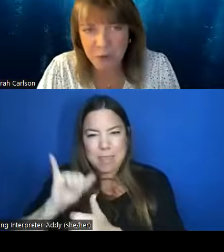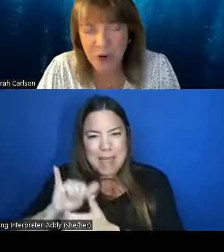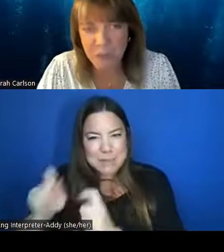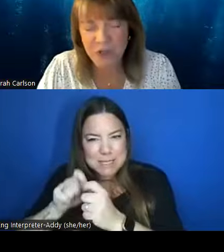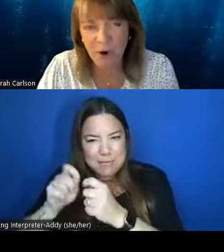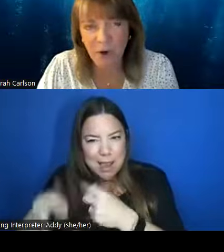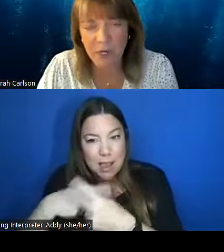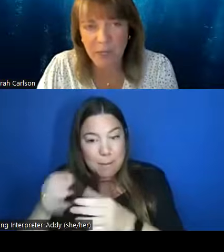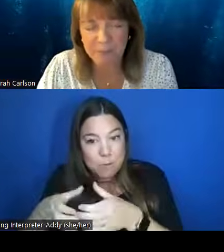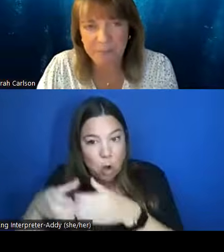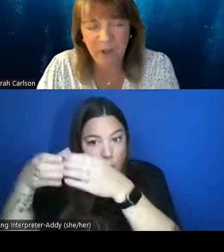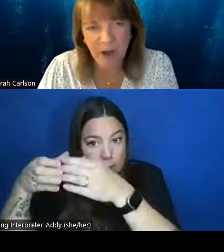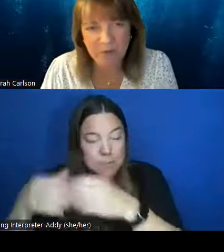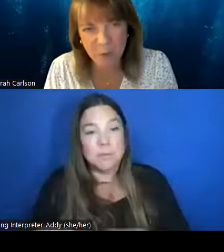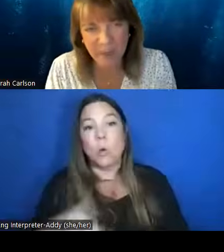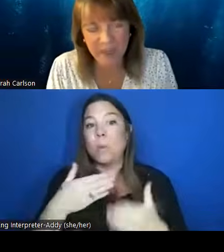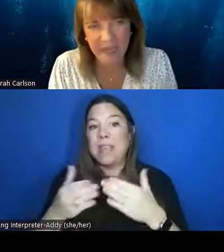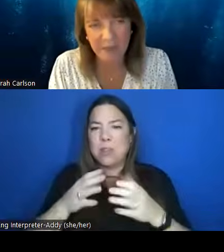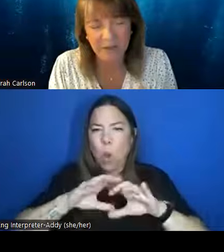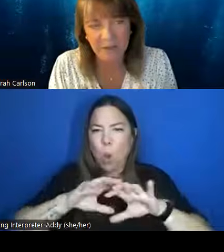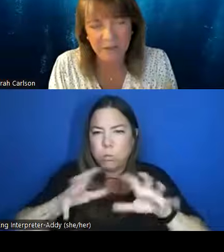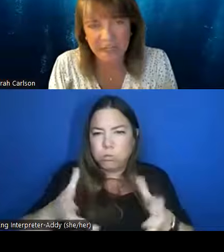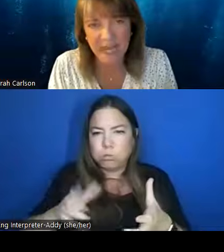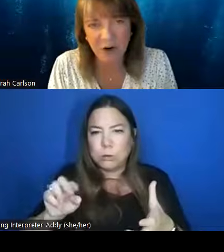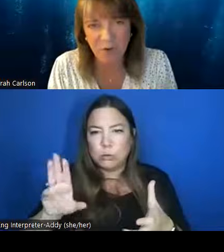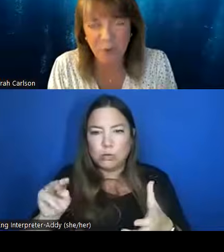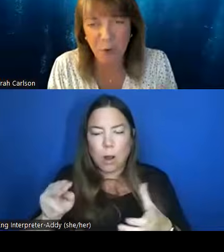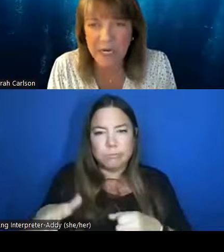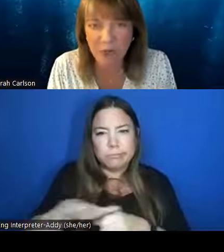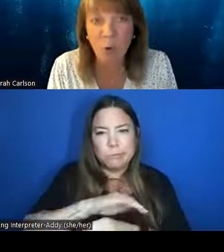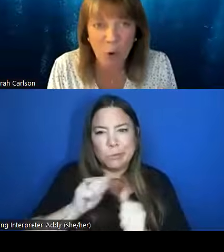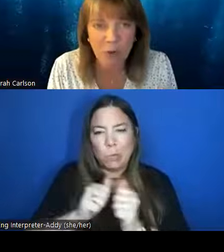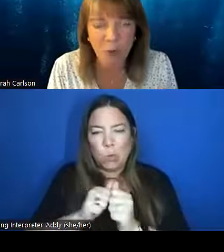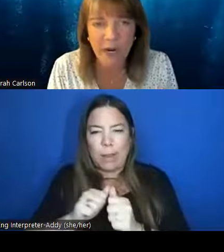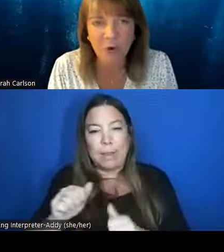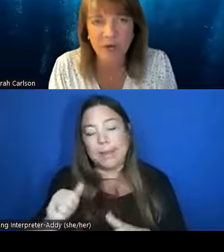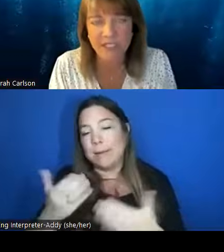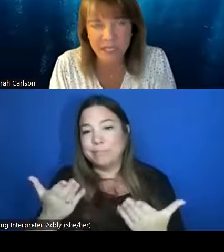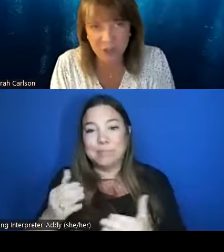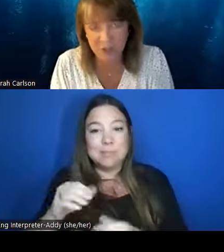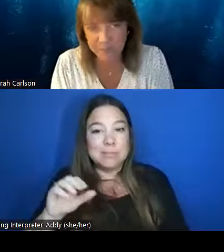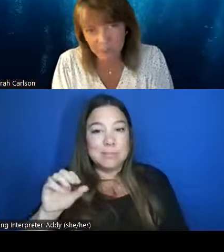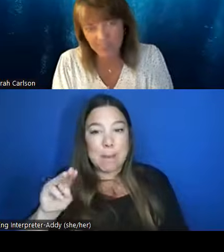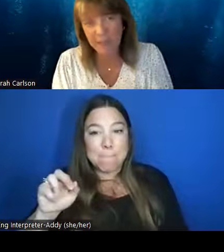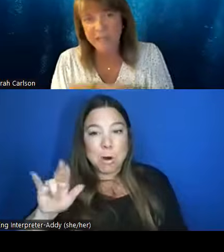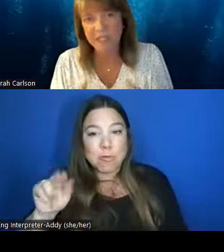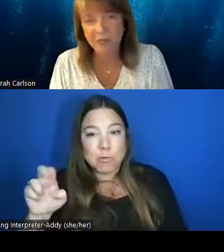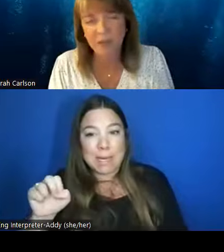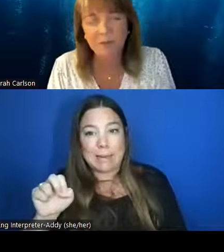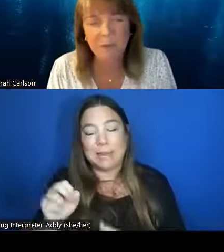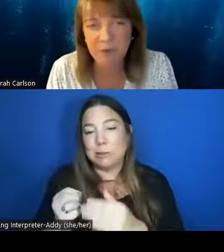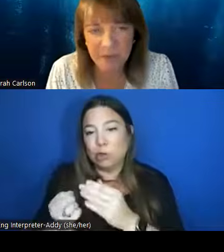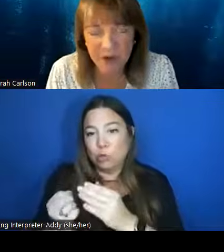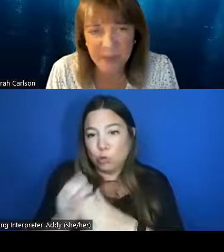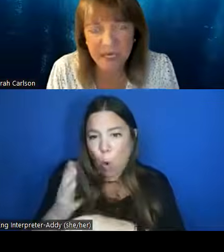the drums are covered with a layer of marine growth or incrustation,